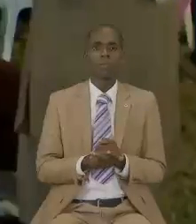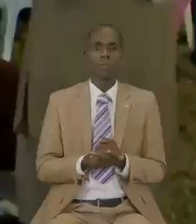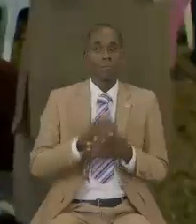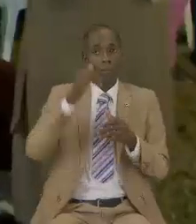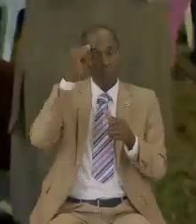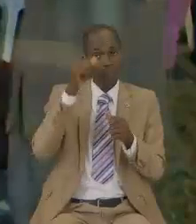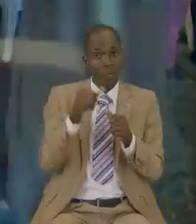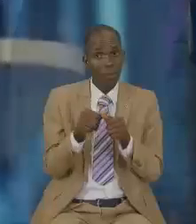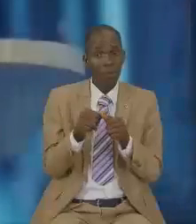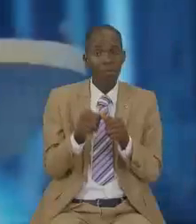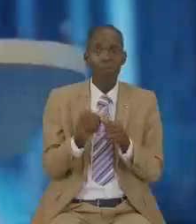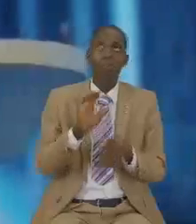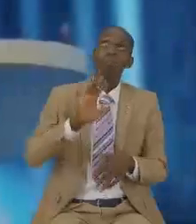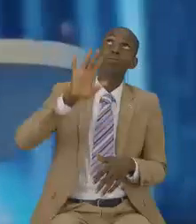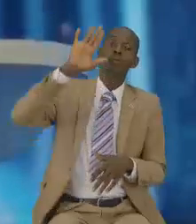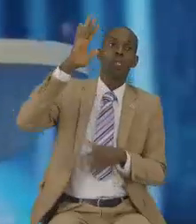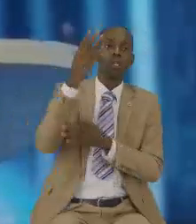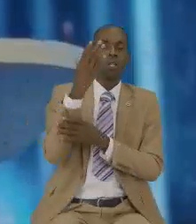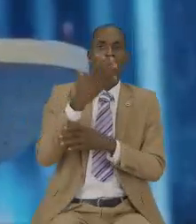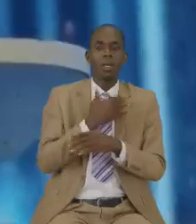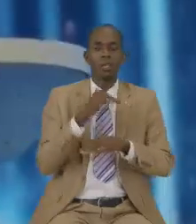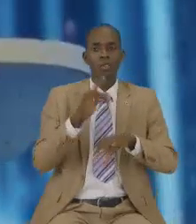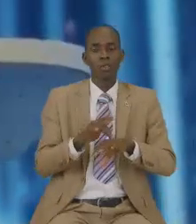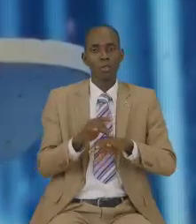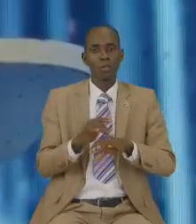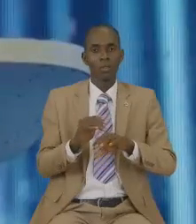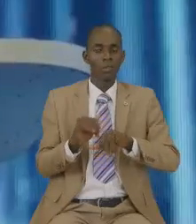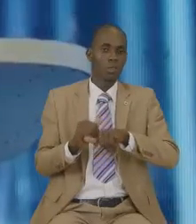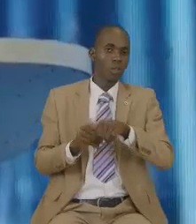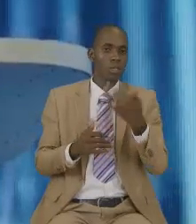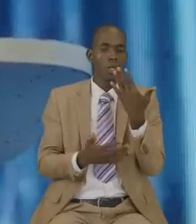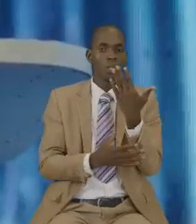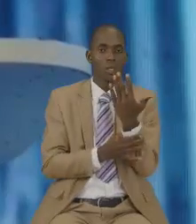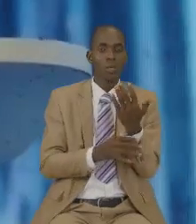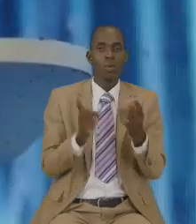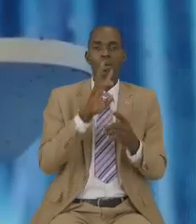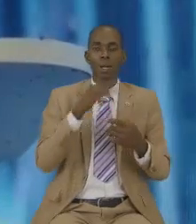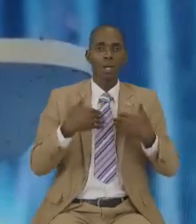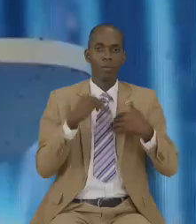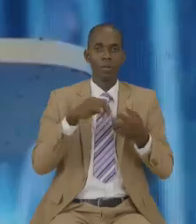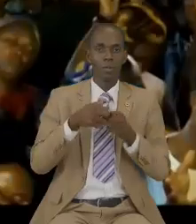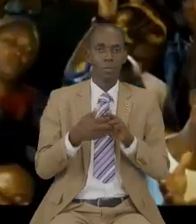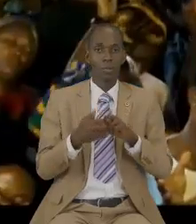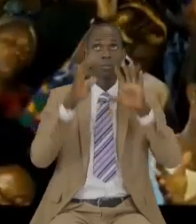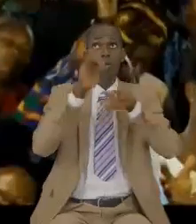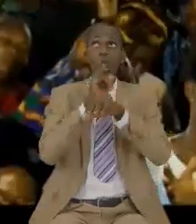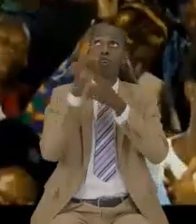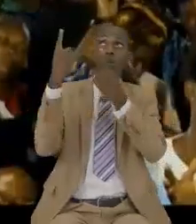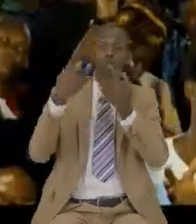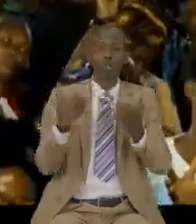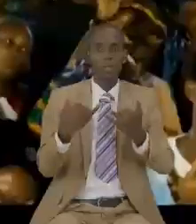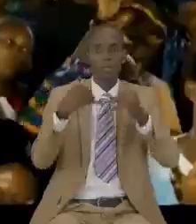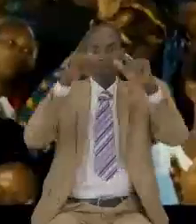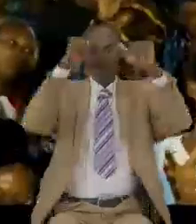Remember, raise up one hand, lay the other hand where you have the challenge. The miracle is coming now. Father, in the mighty name